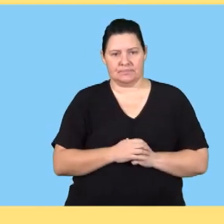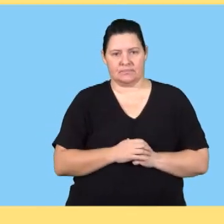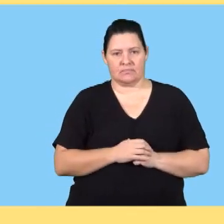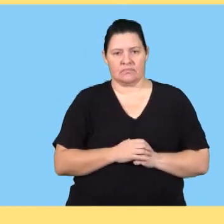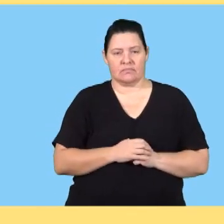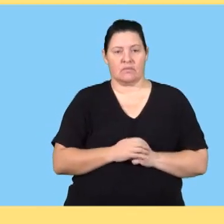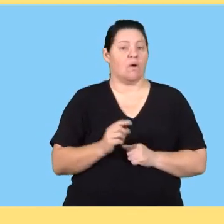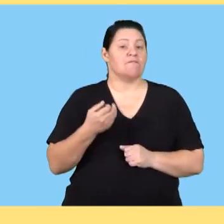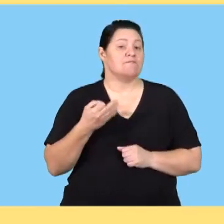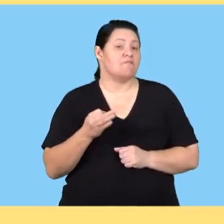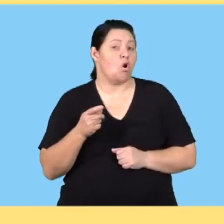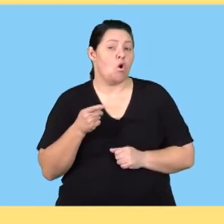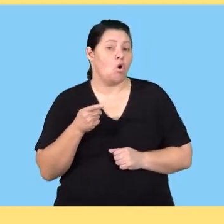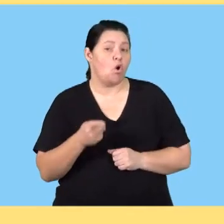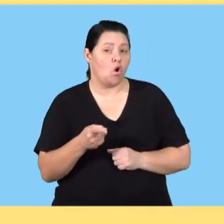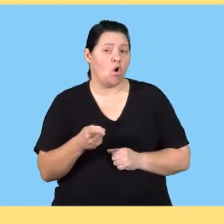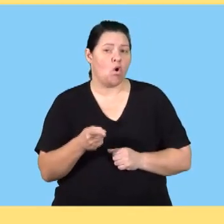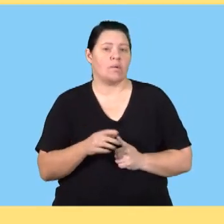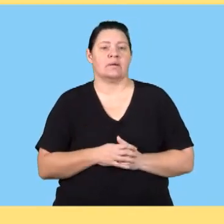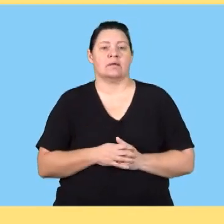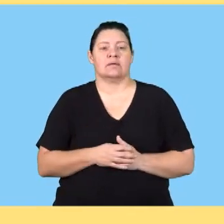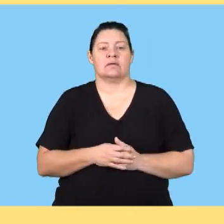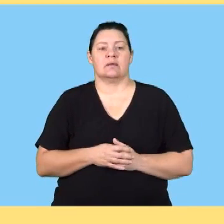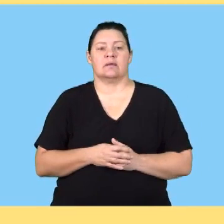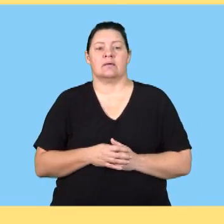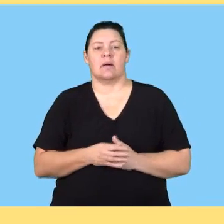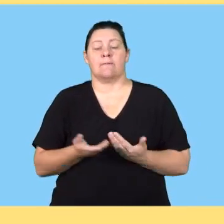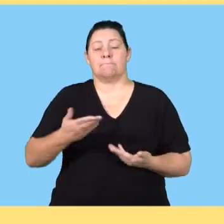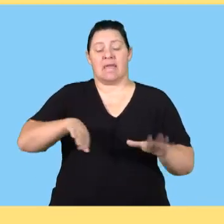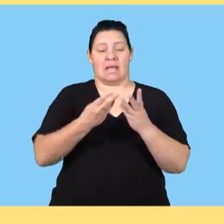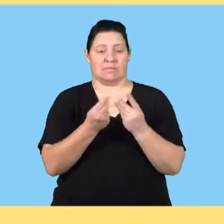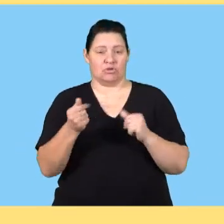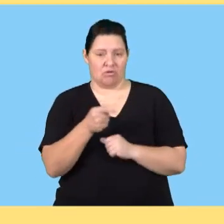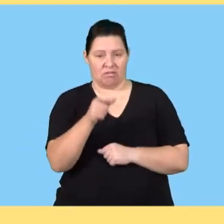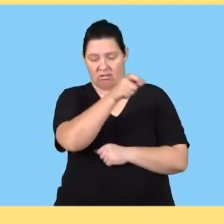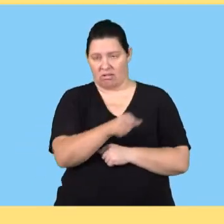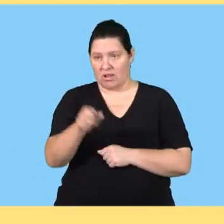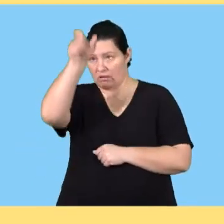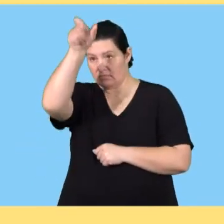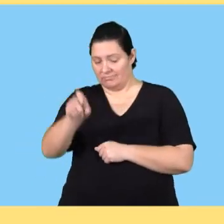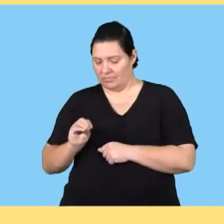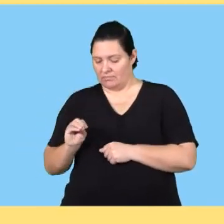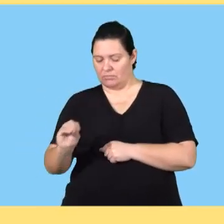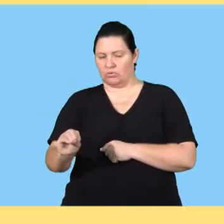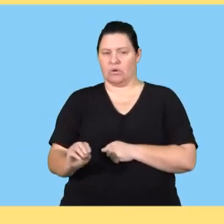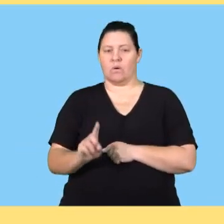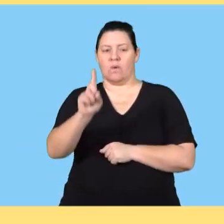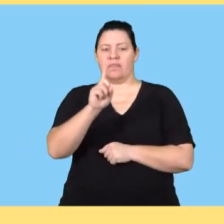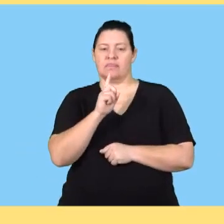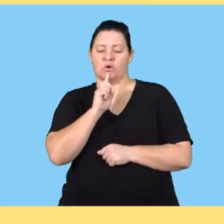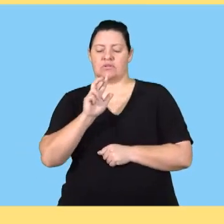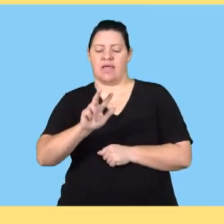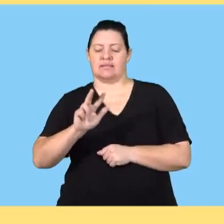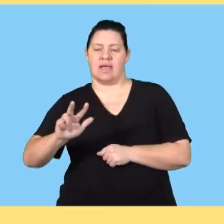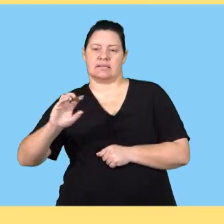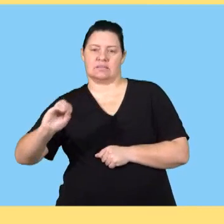1,880. And then what was that for? It was for packing materials. So I'll come to